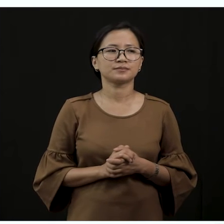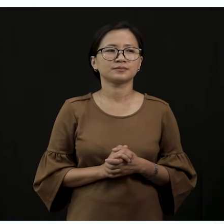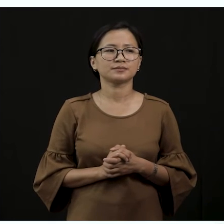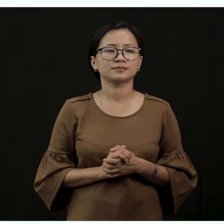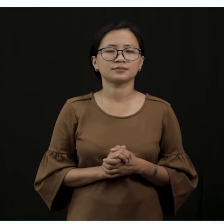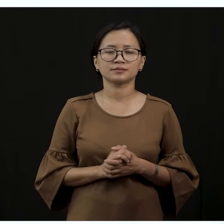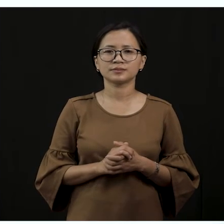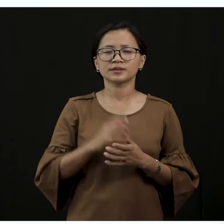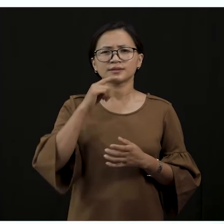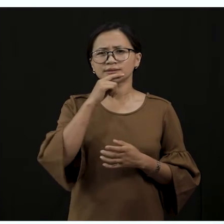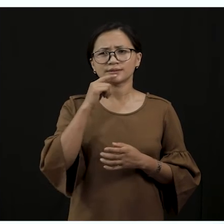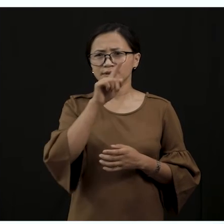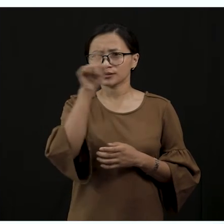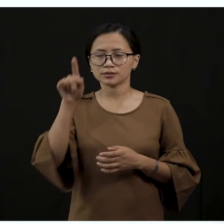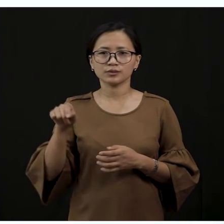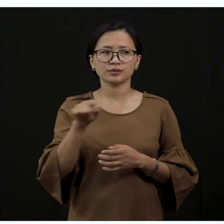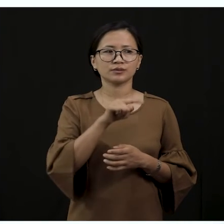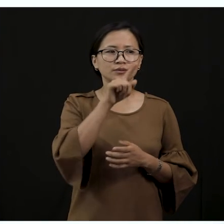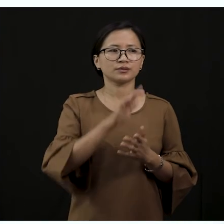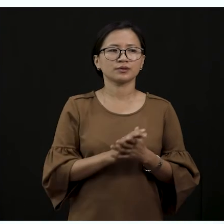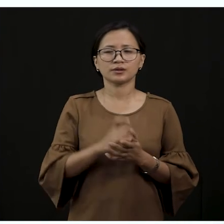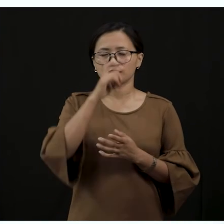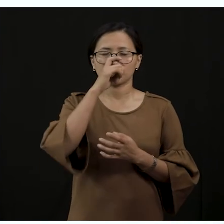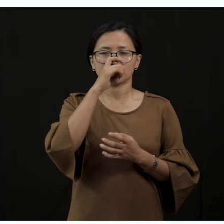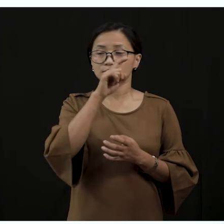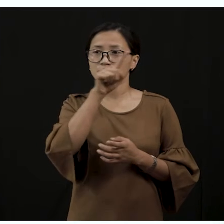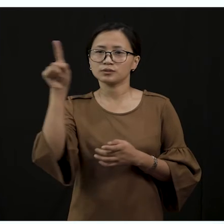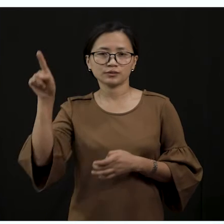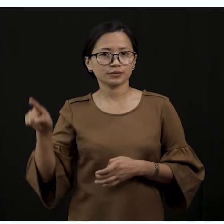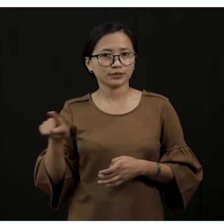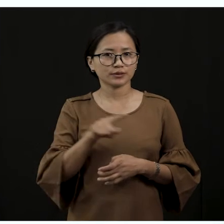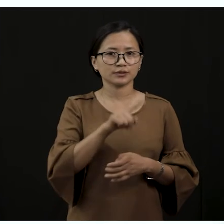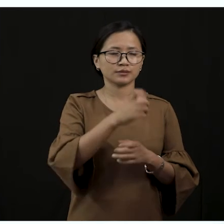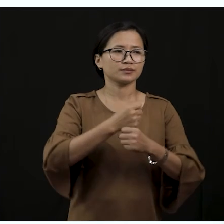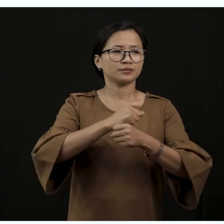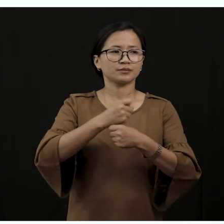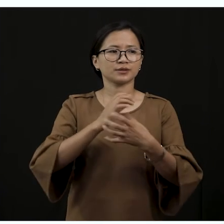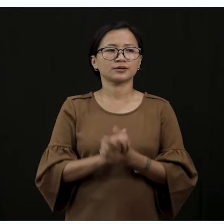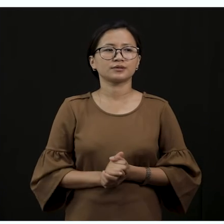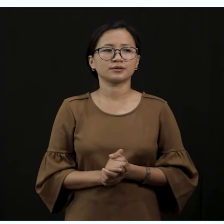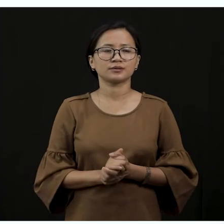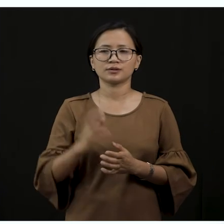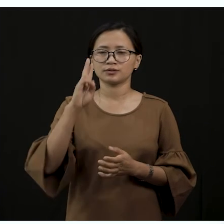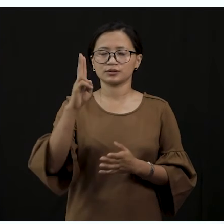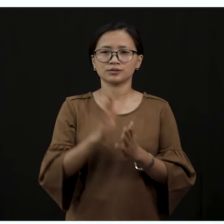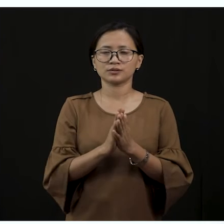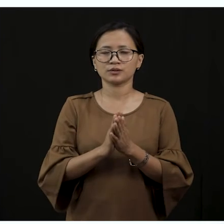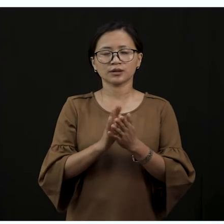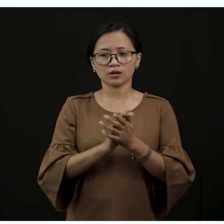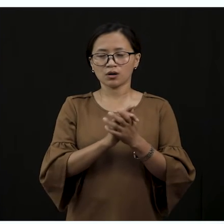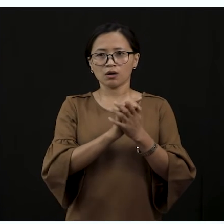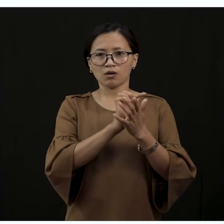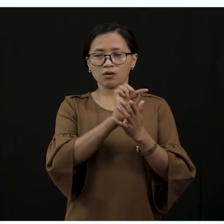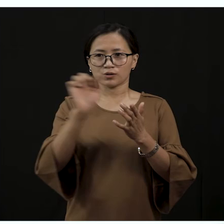The red square and the blue rectangle is made up of two